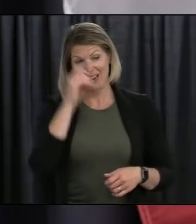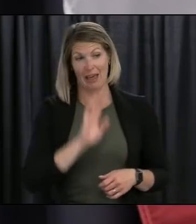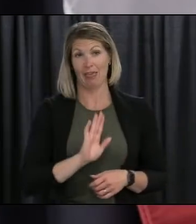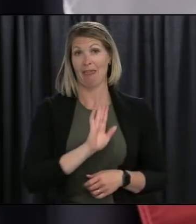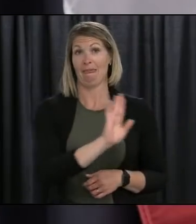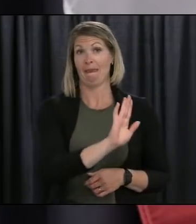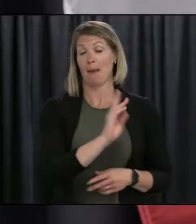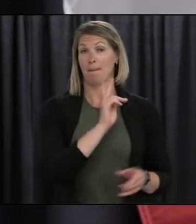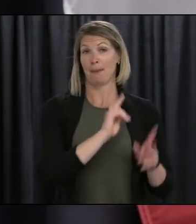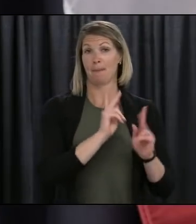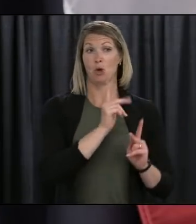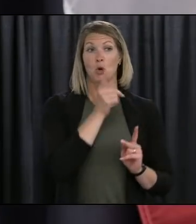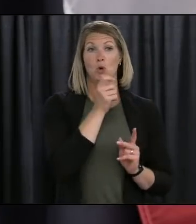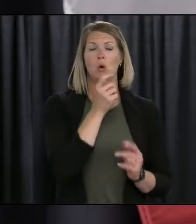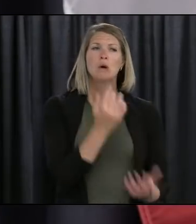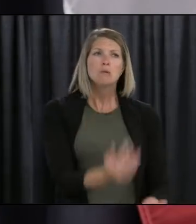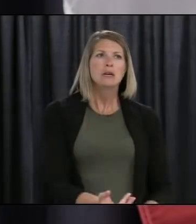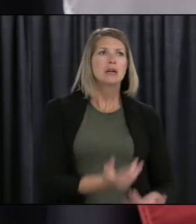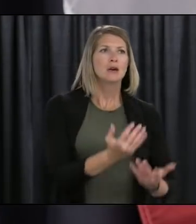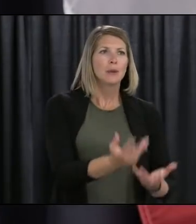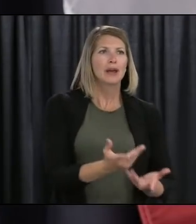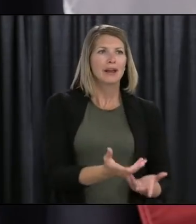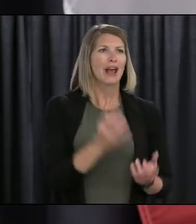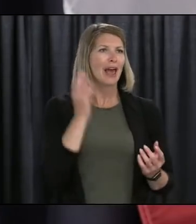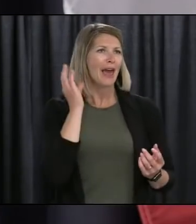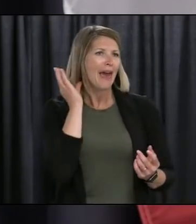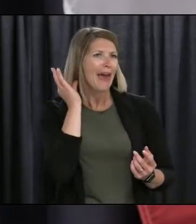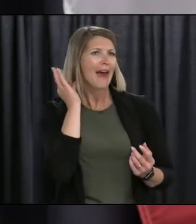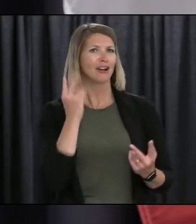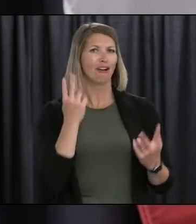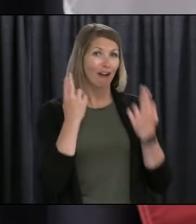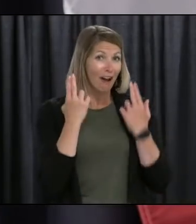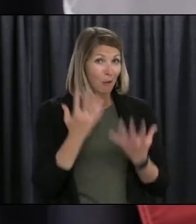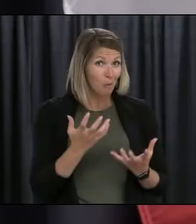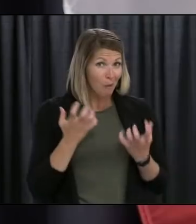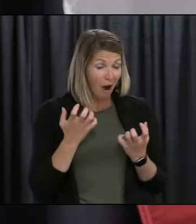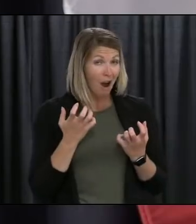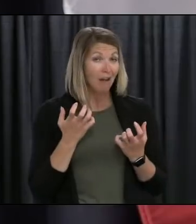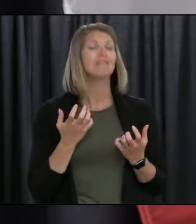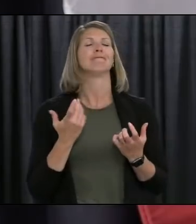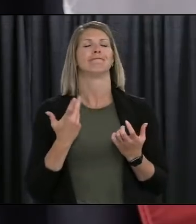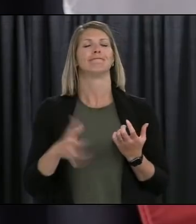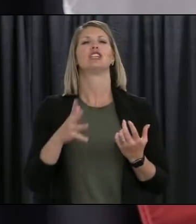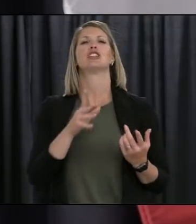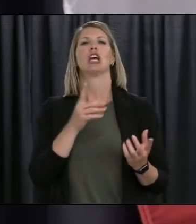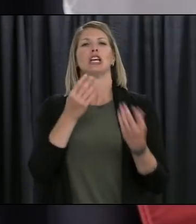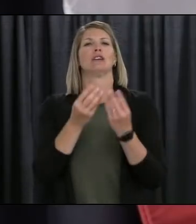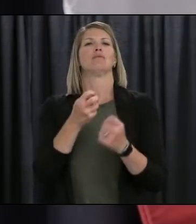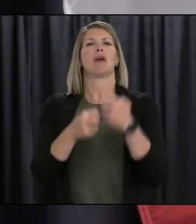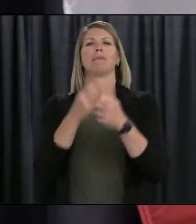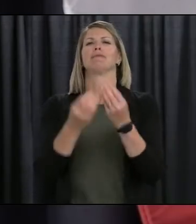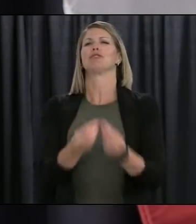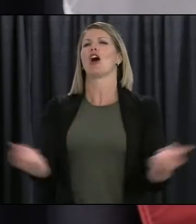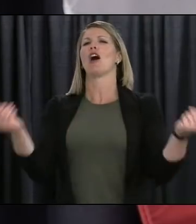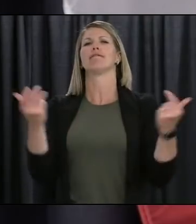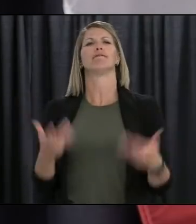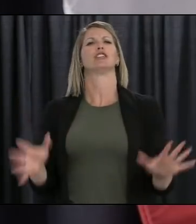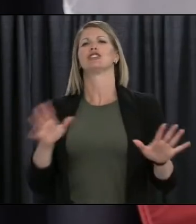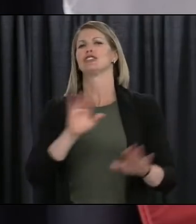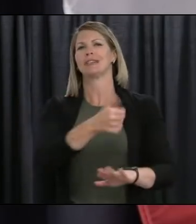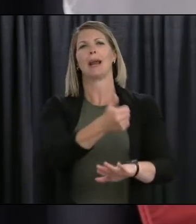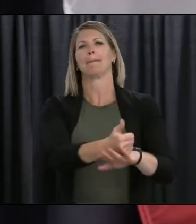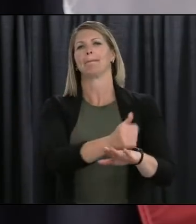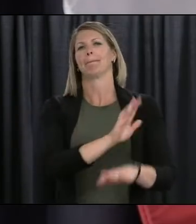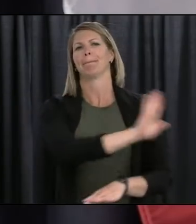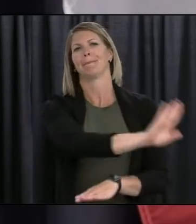in long-term care who have been challenged with that. And the regional health authorities have facility-specific